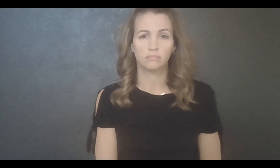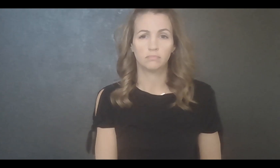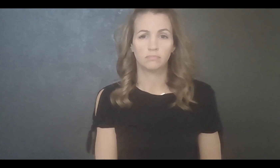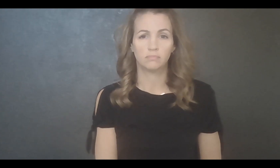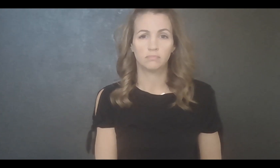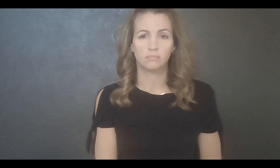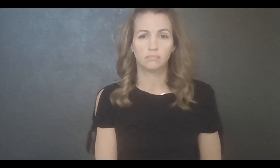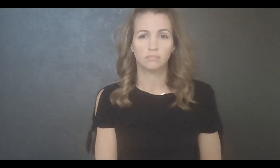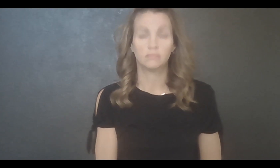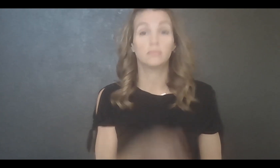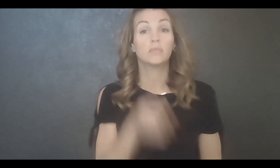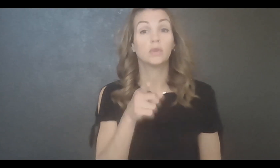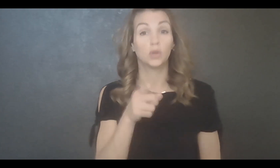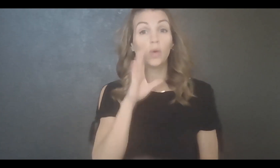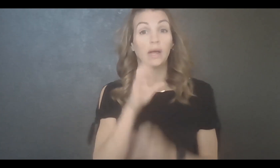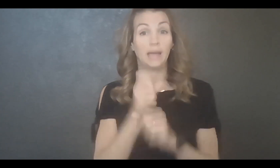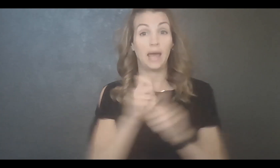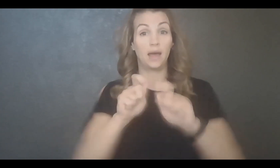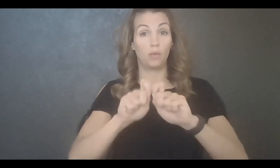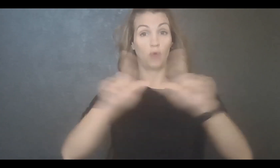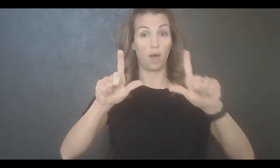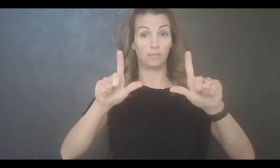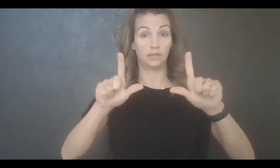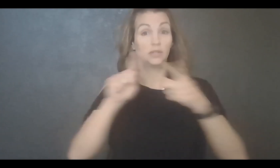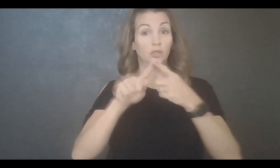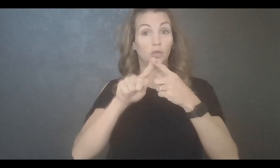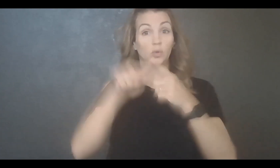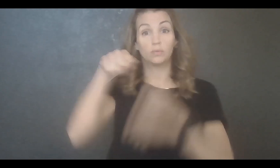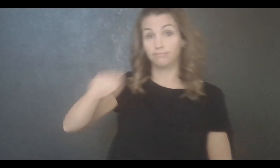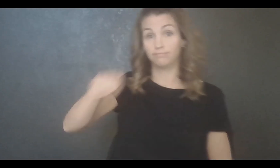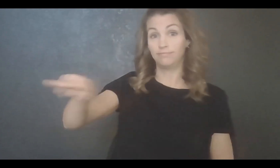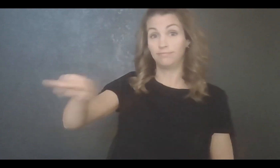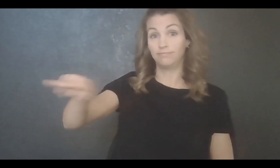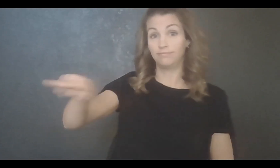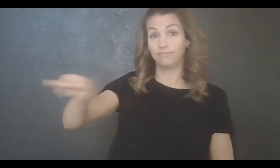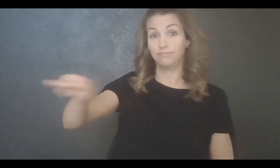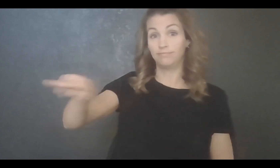So you will get a prompt in just a second here to go into your room.